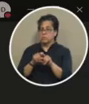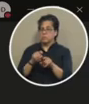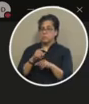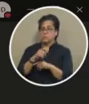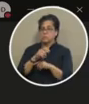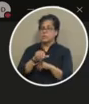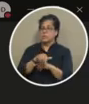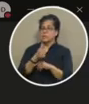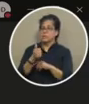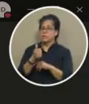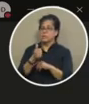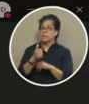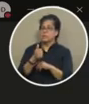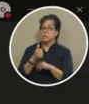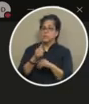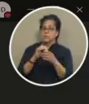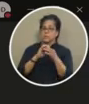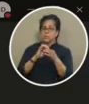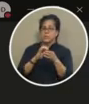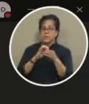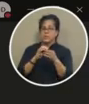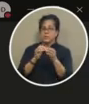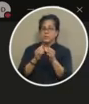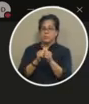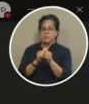the other question was relating to